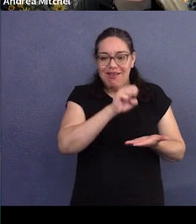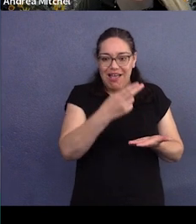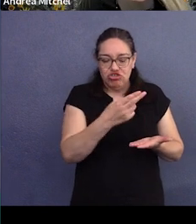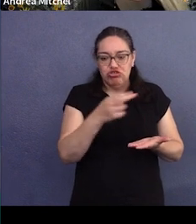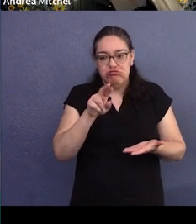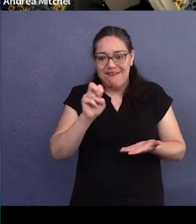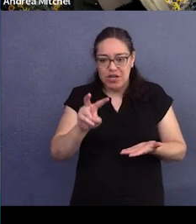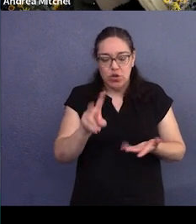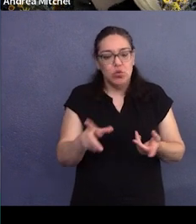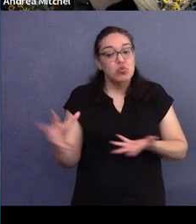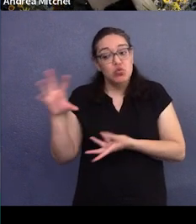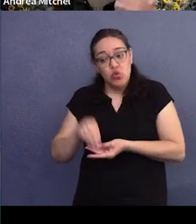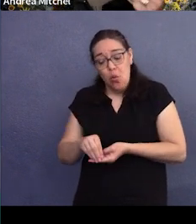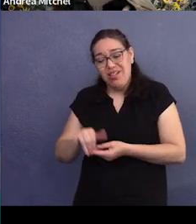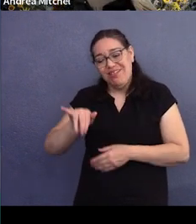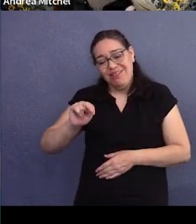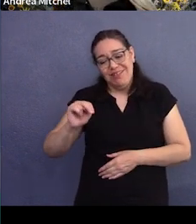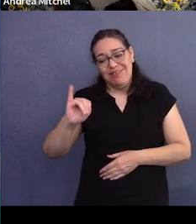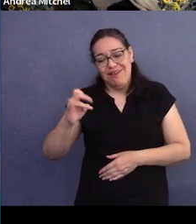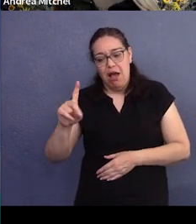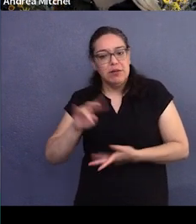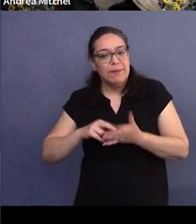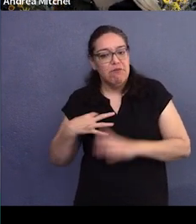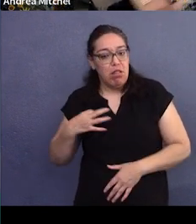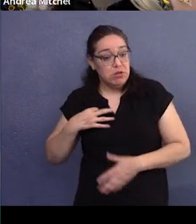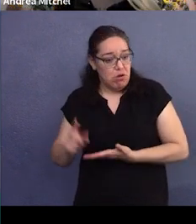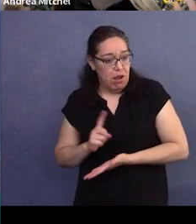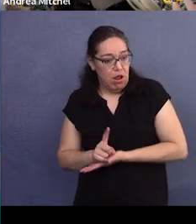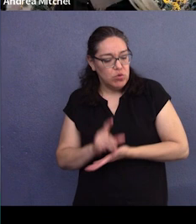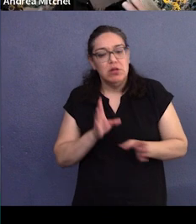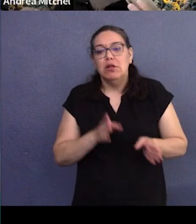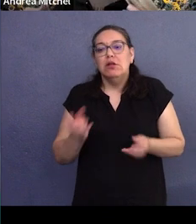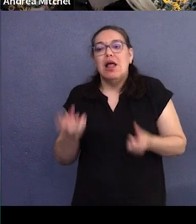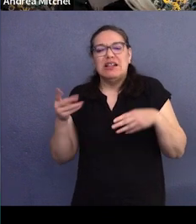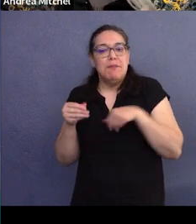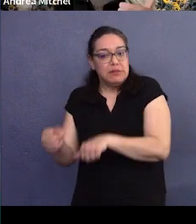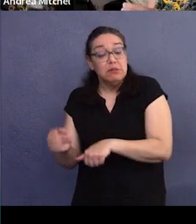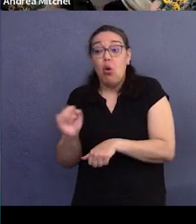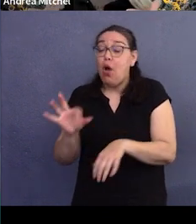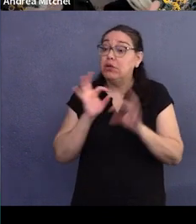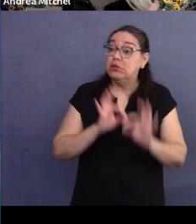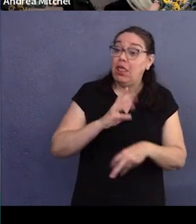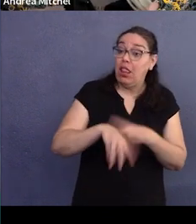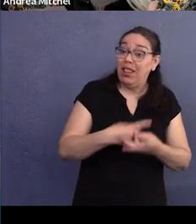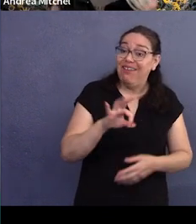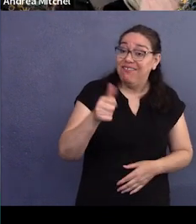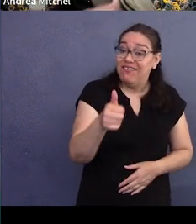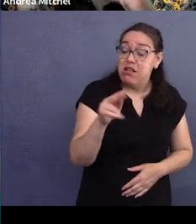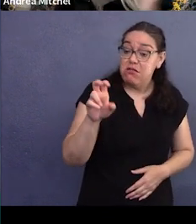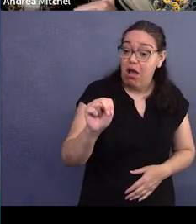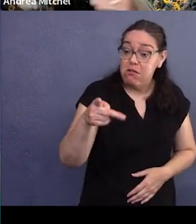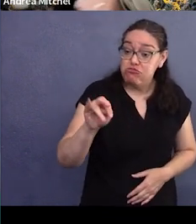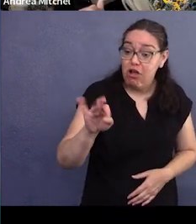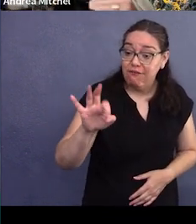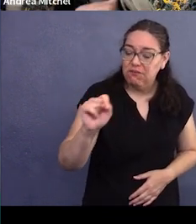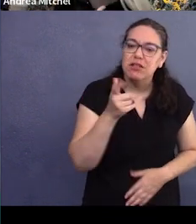put in any of your volunteer hours. Then it moves into expenses. So ideally, if you're a nonprofit, you have some for the rainy day fund, but